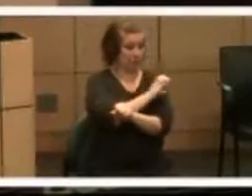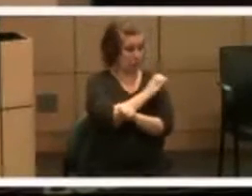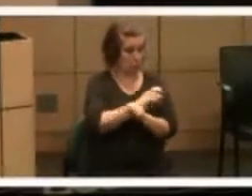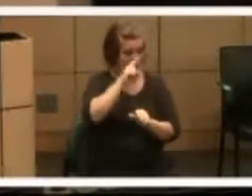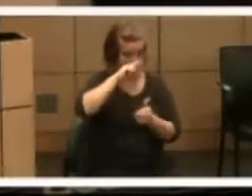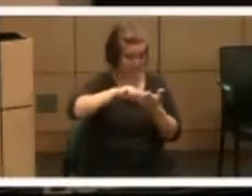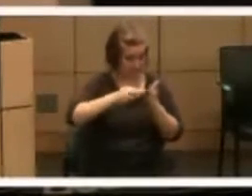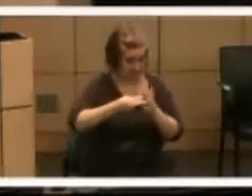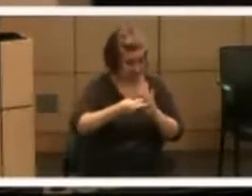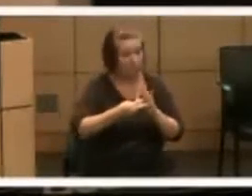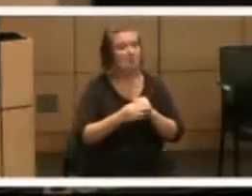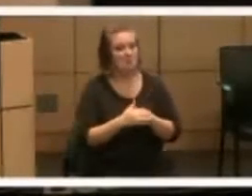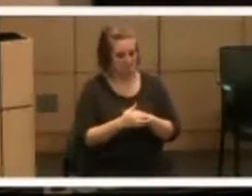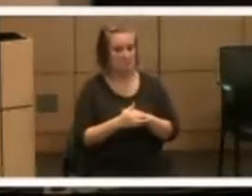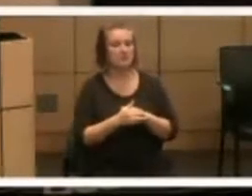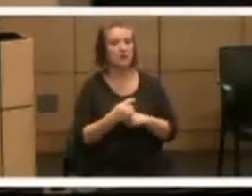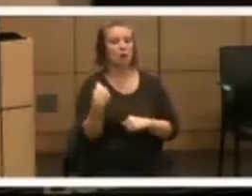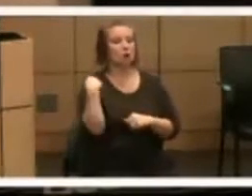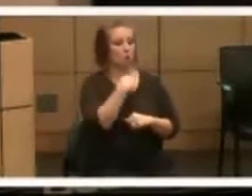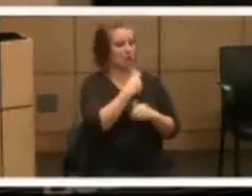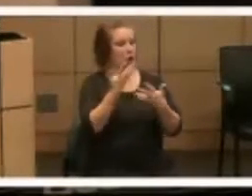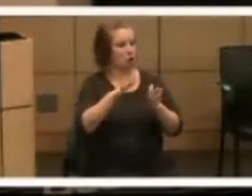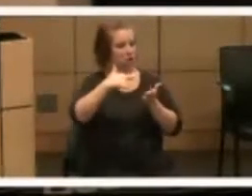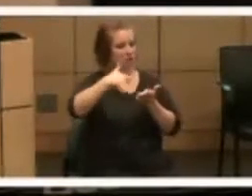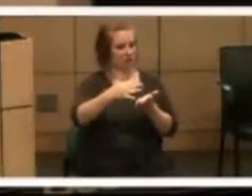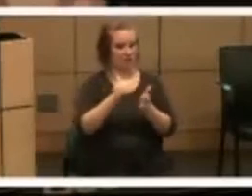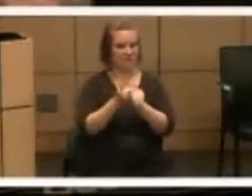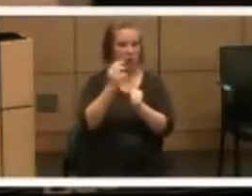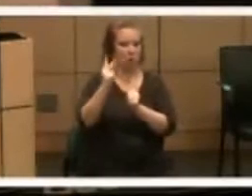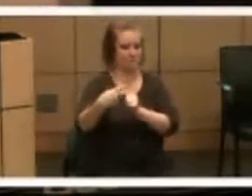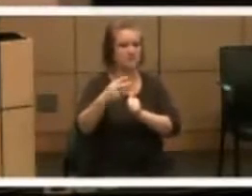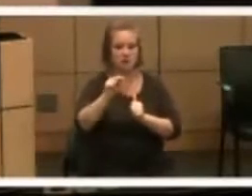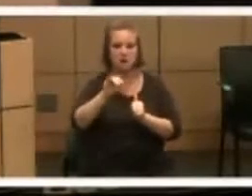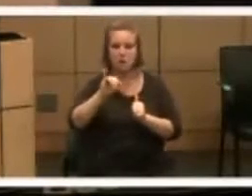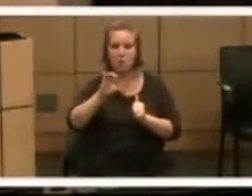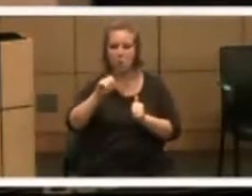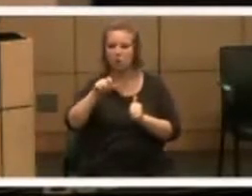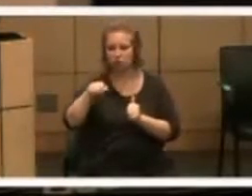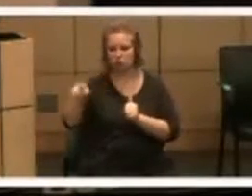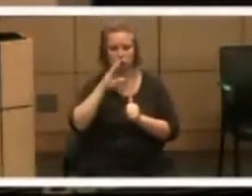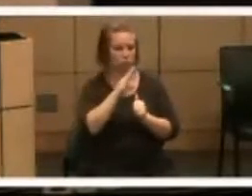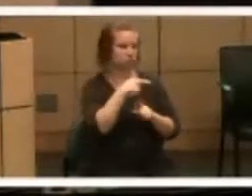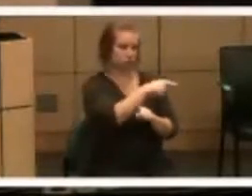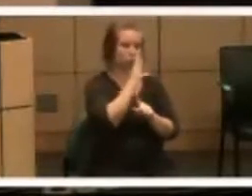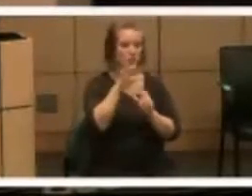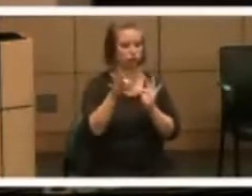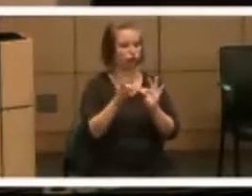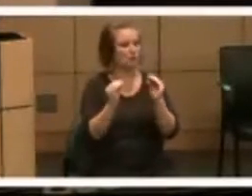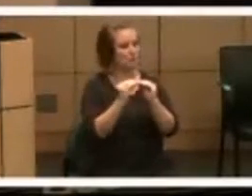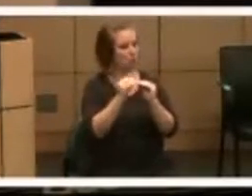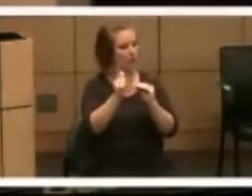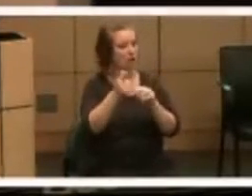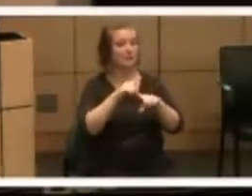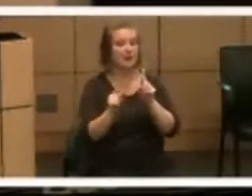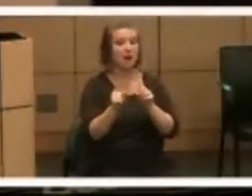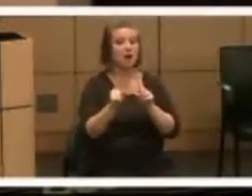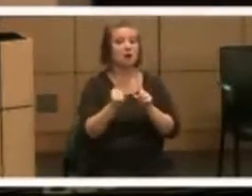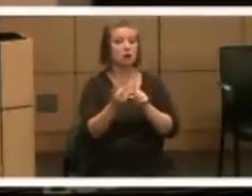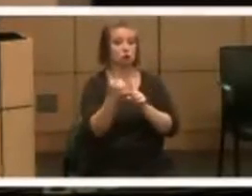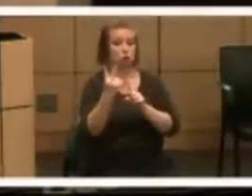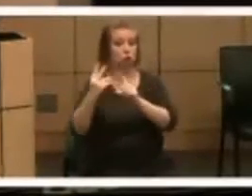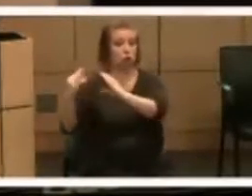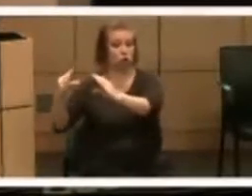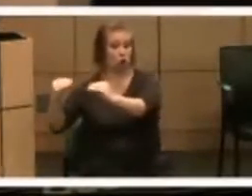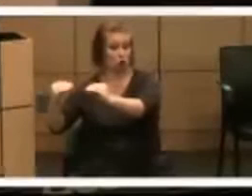out that we did a follow-up study that Nicole will talk about, where performance in a two-talker masker